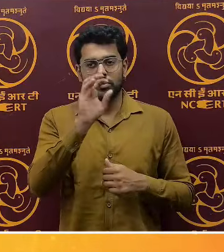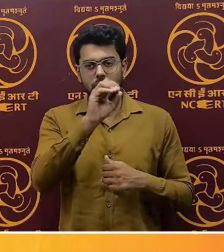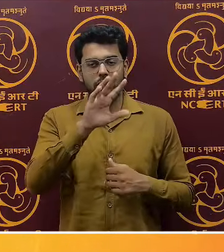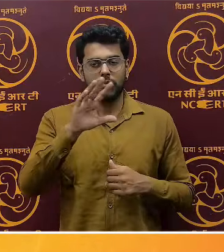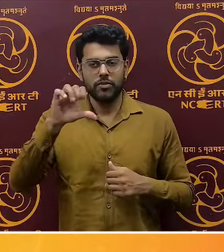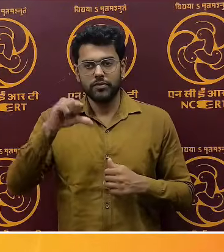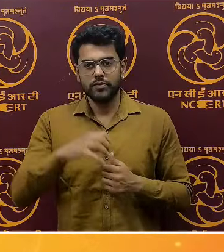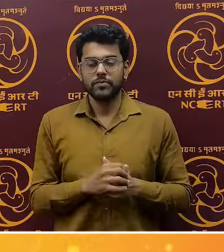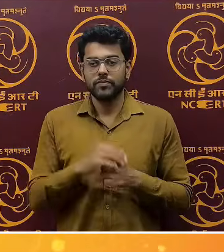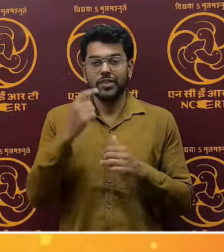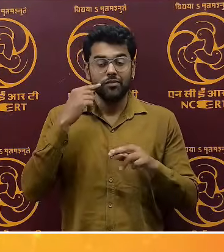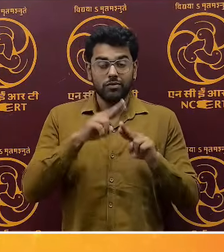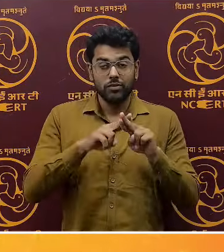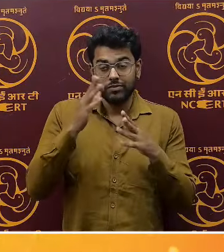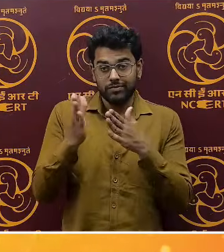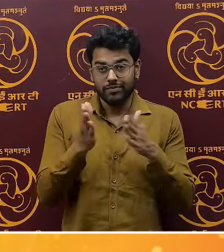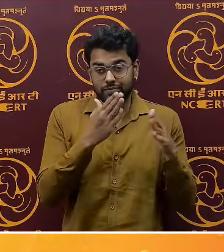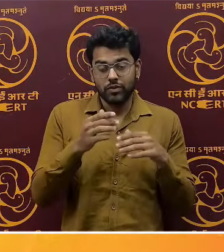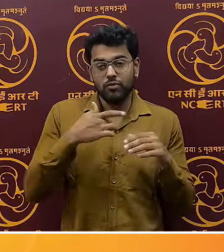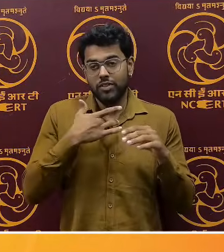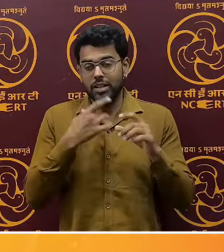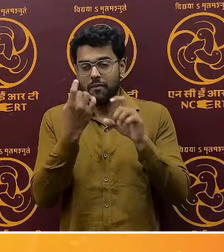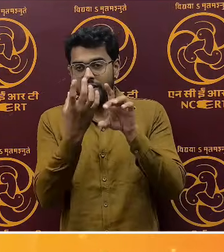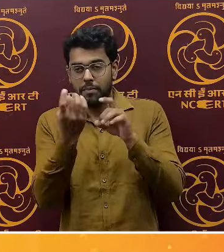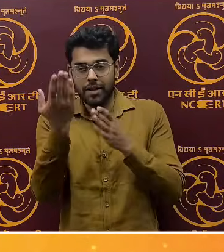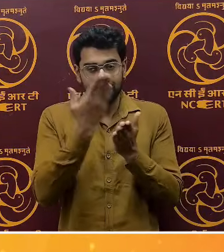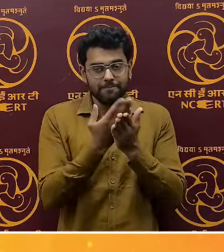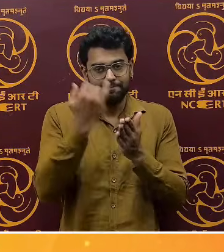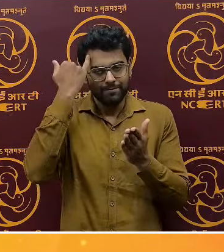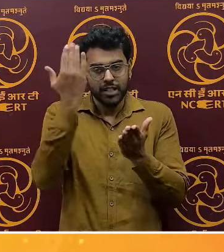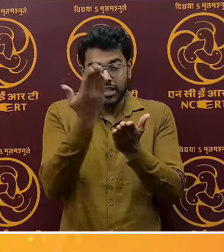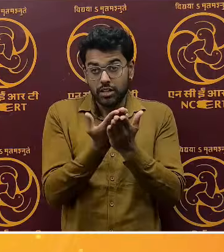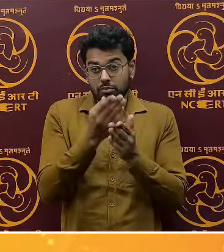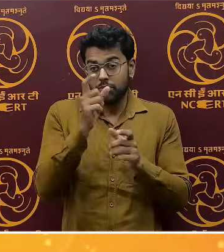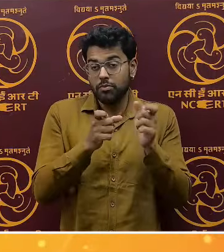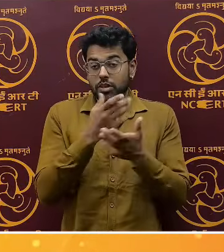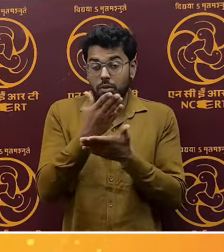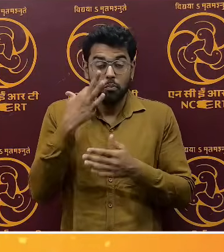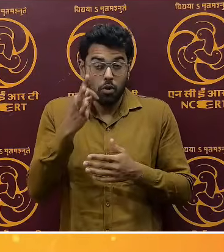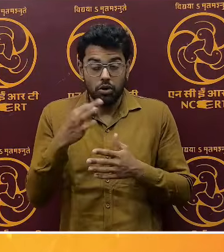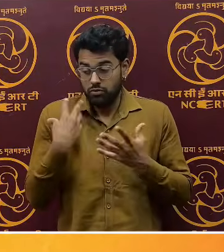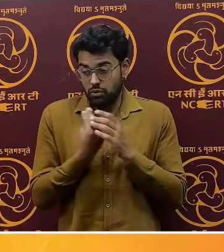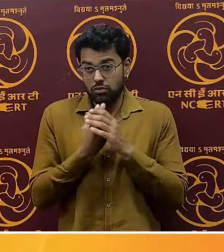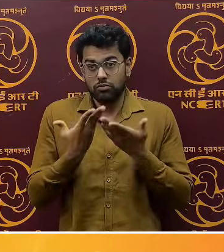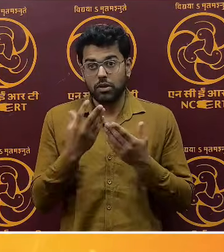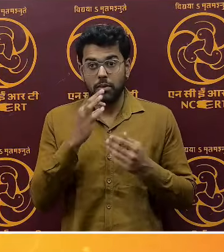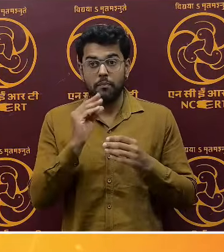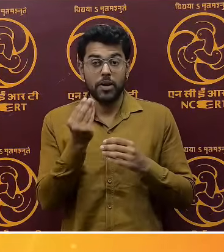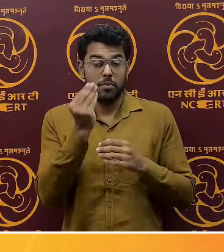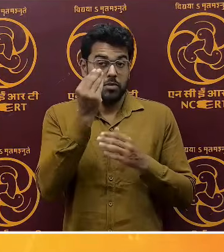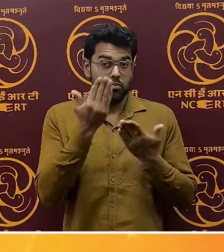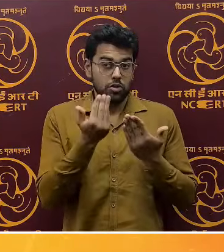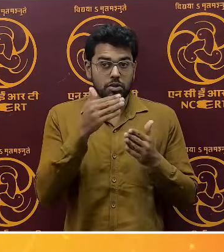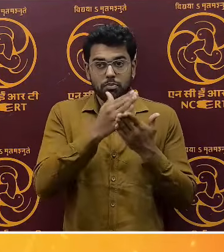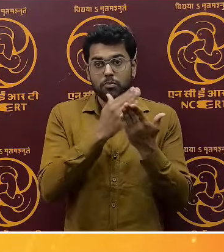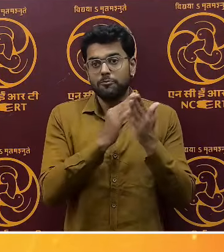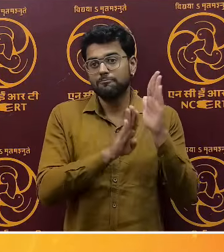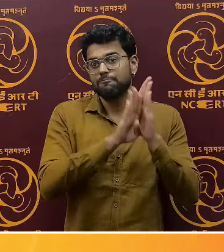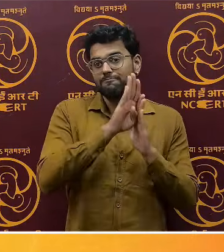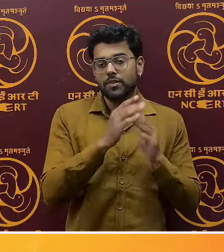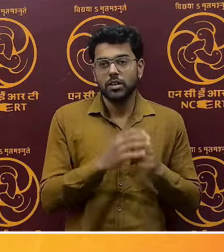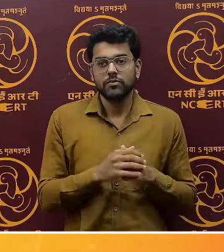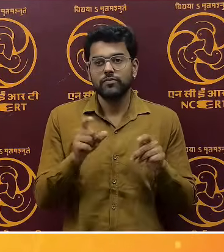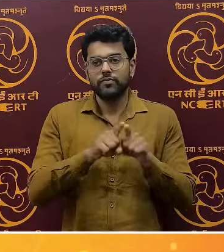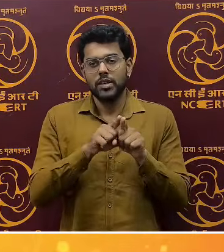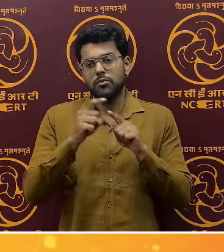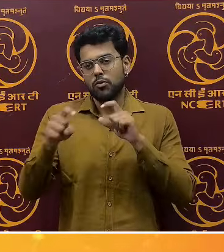8800440559. With that, if you want to send us any feedback, any suggestion which is important for us for the improvement of the session, you can directly